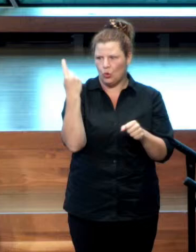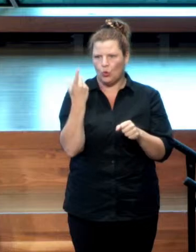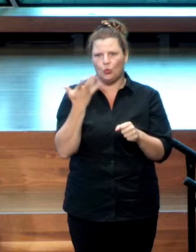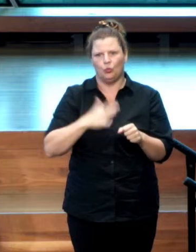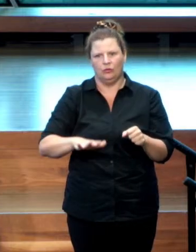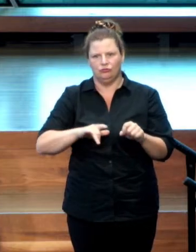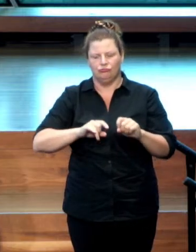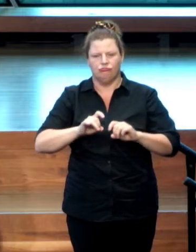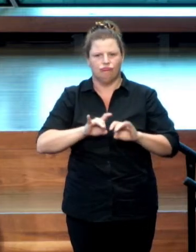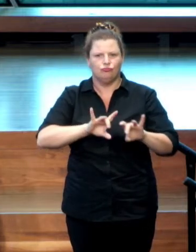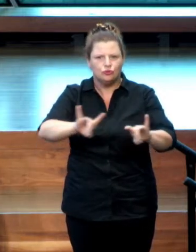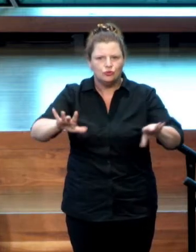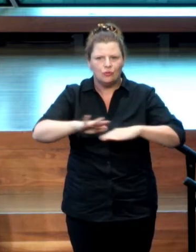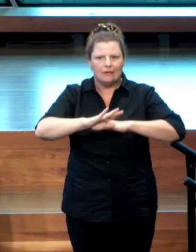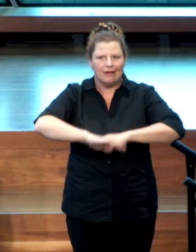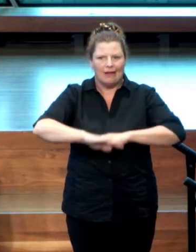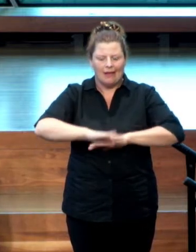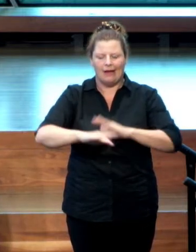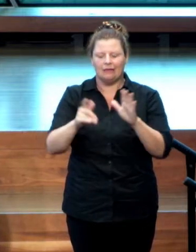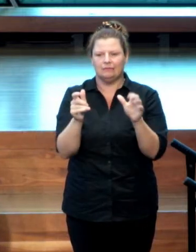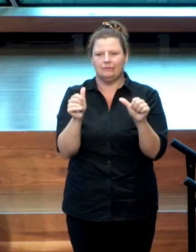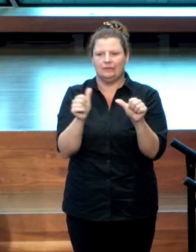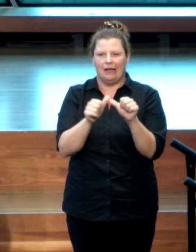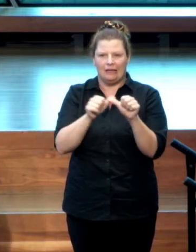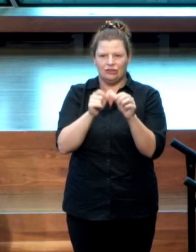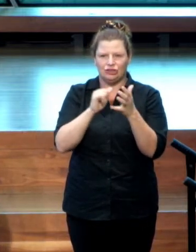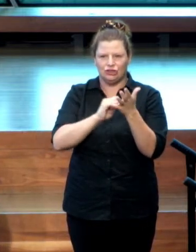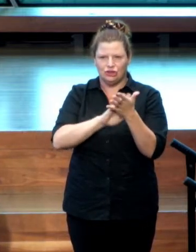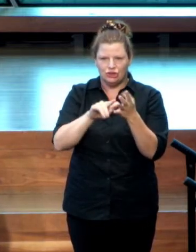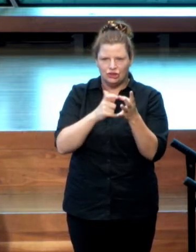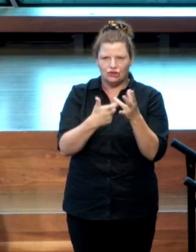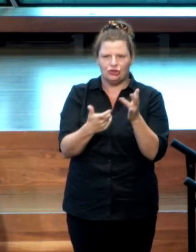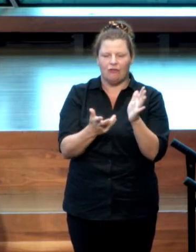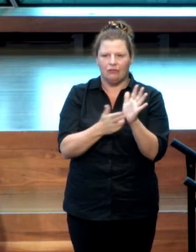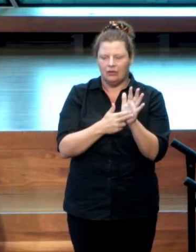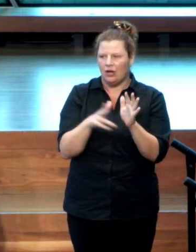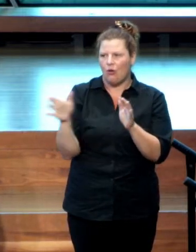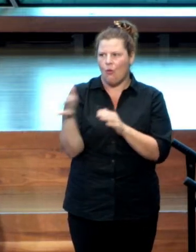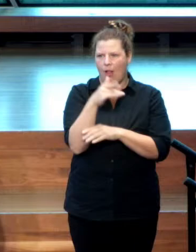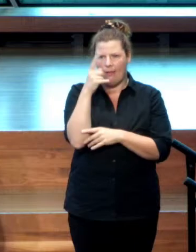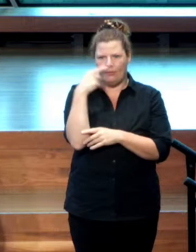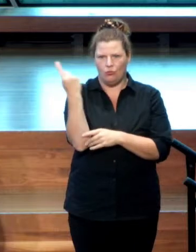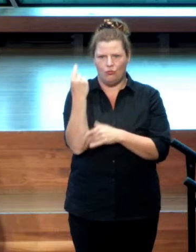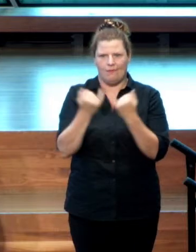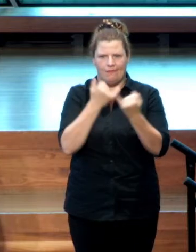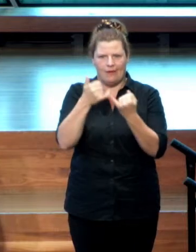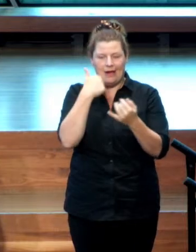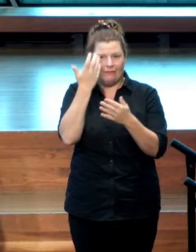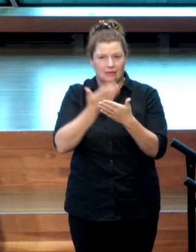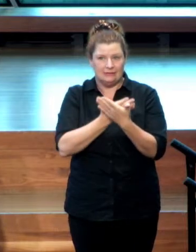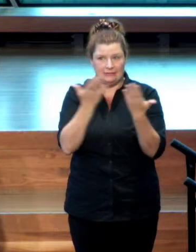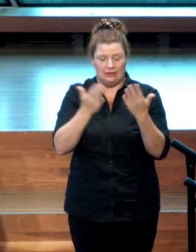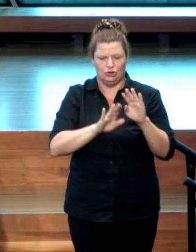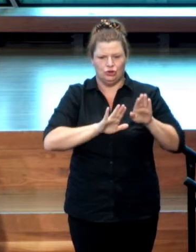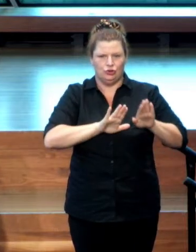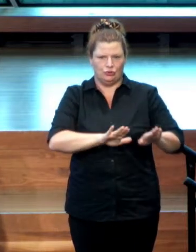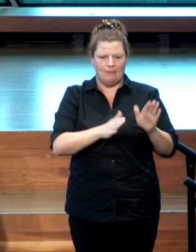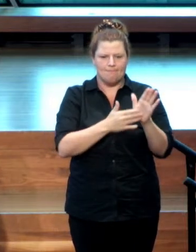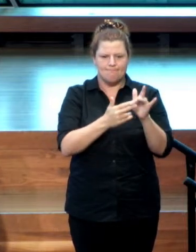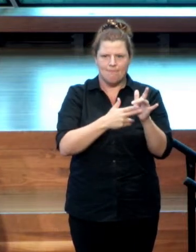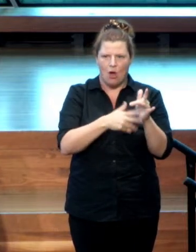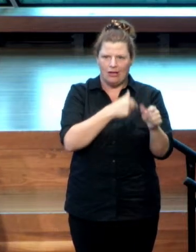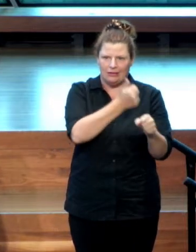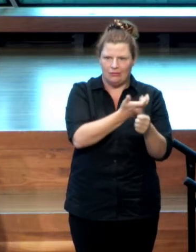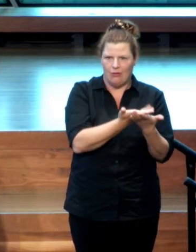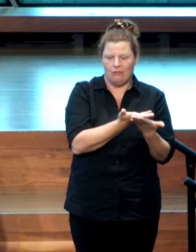Polly Cutmore, my auntie Sharon, and all Gormori mob who fight every day to stop the mining off our lands.